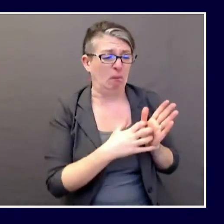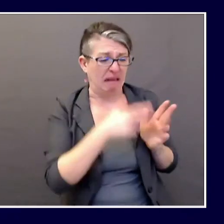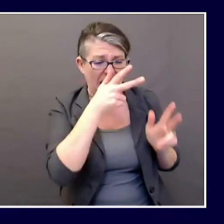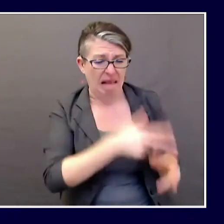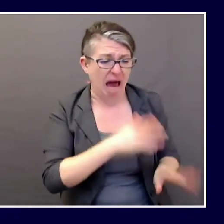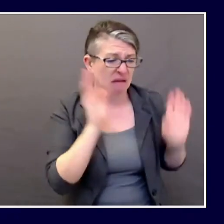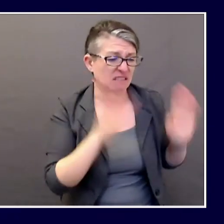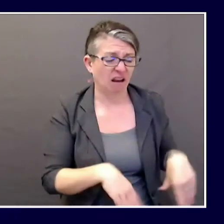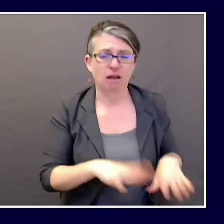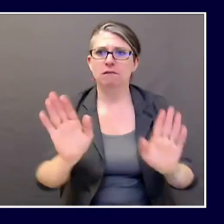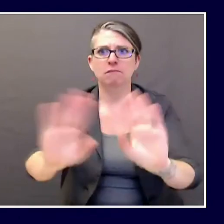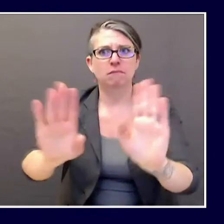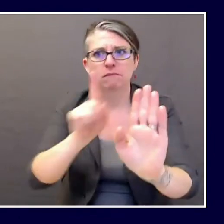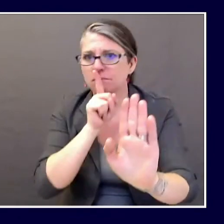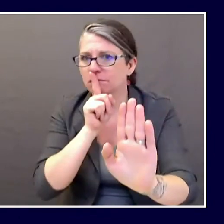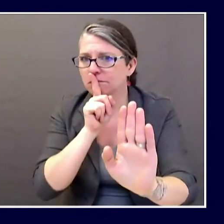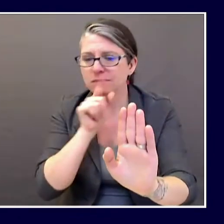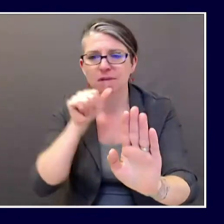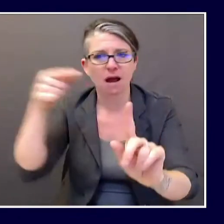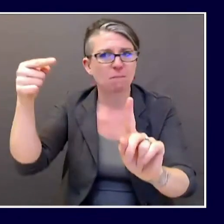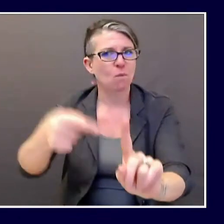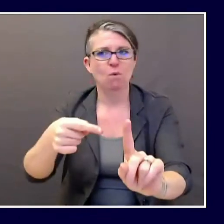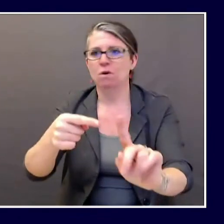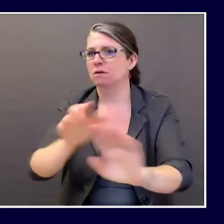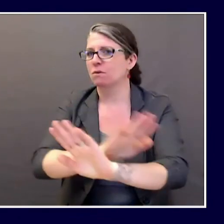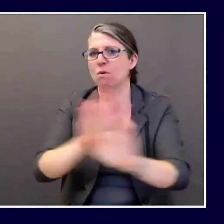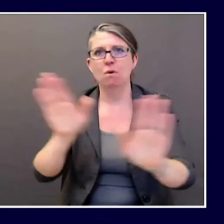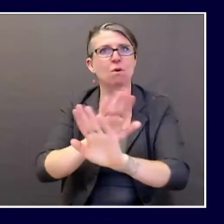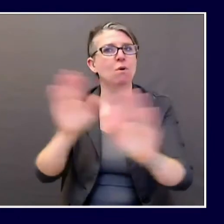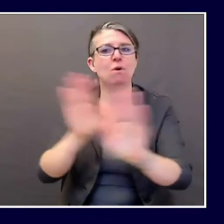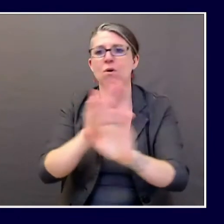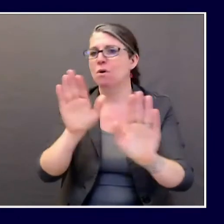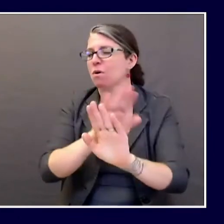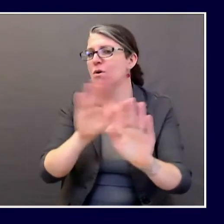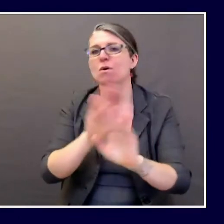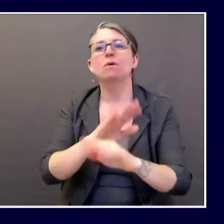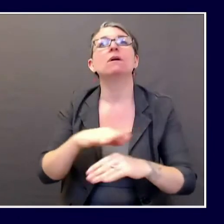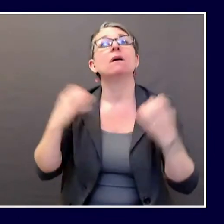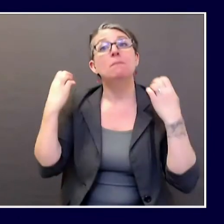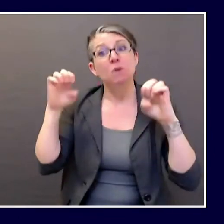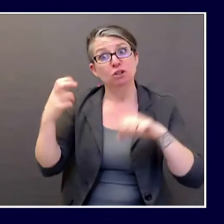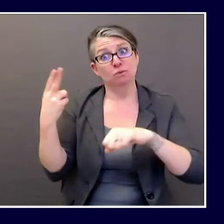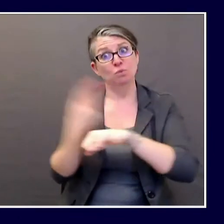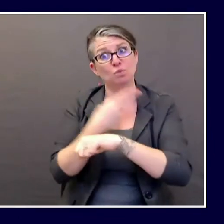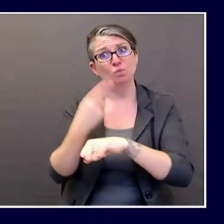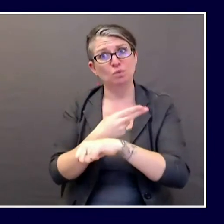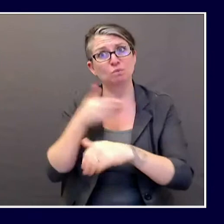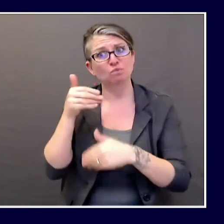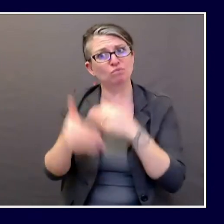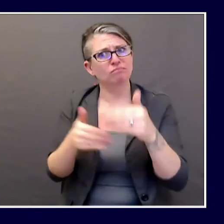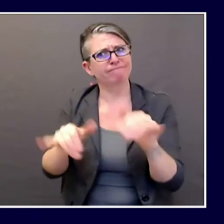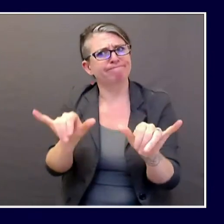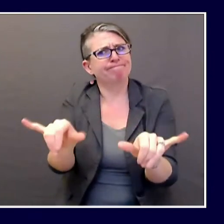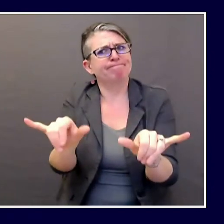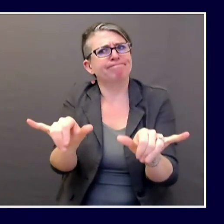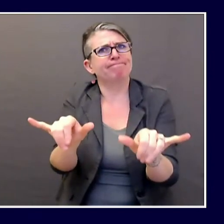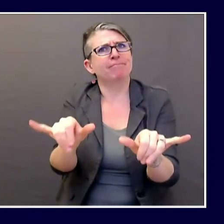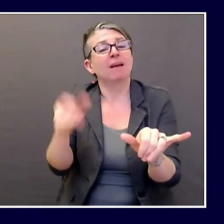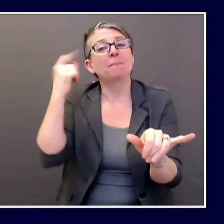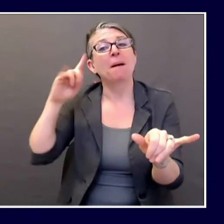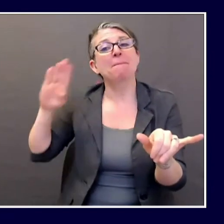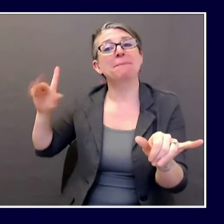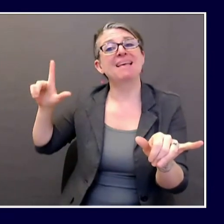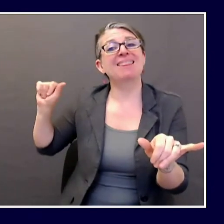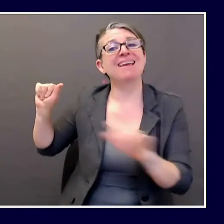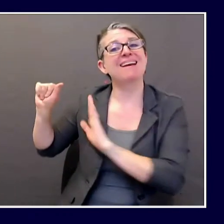would. In this case, however, the EUA process was followed, and the way it was followed was essentially to turn on all the green lights,